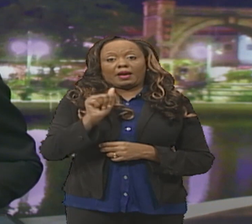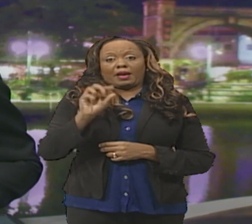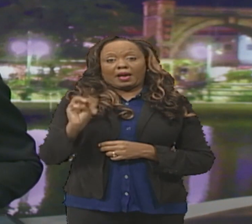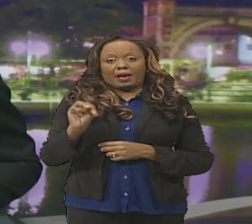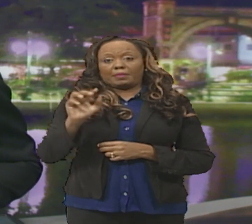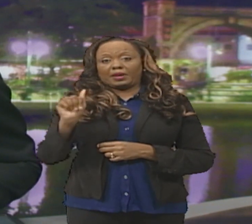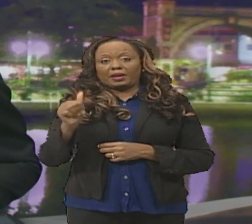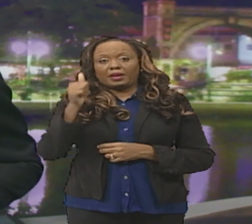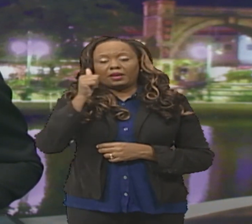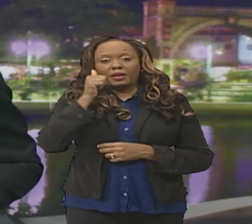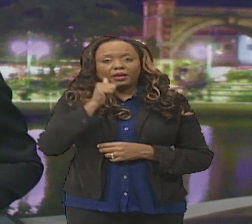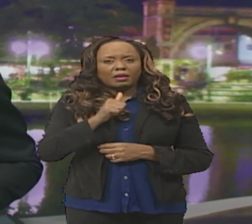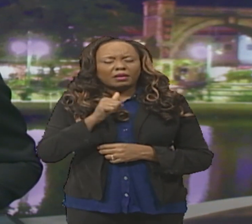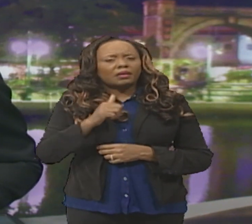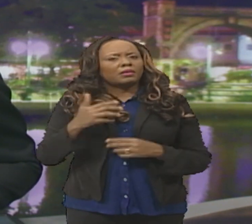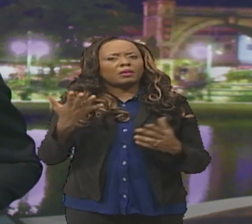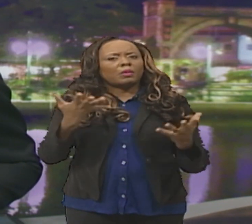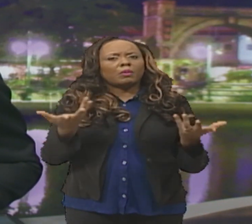Sharika Griffith reports.